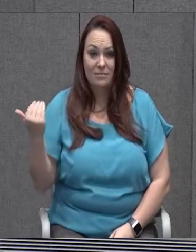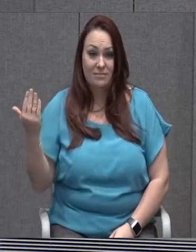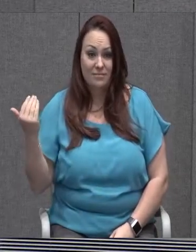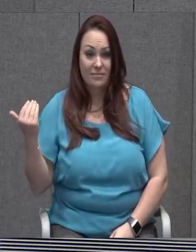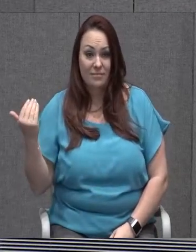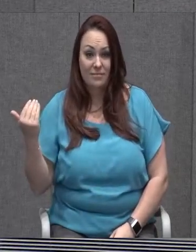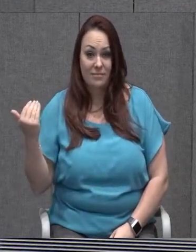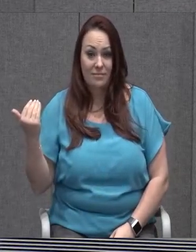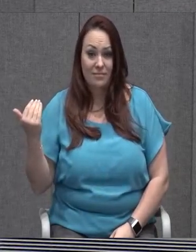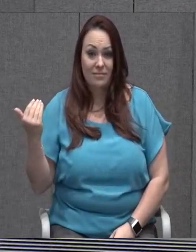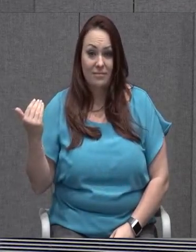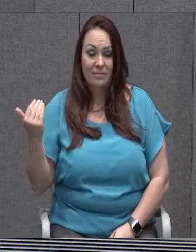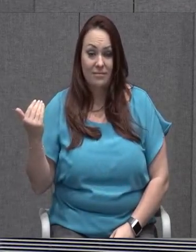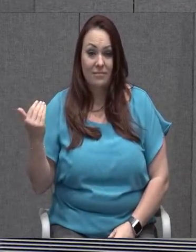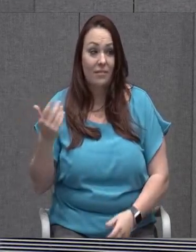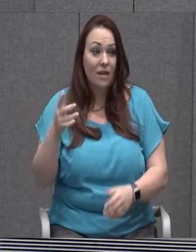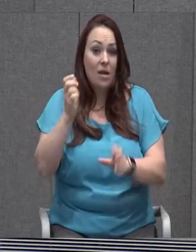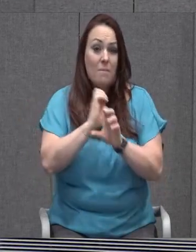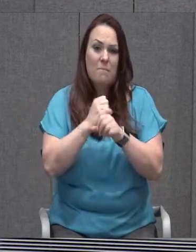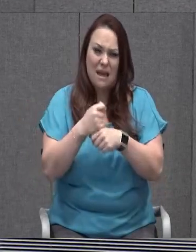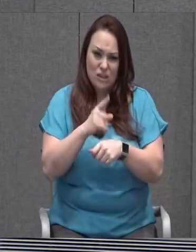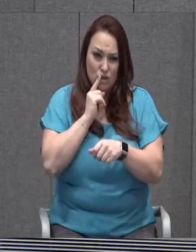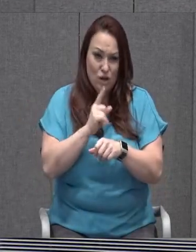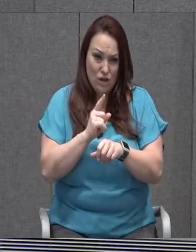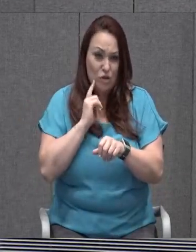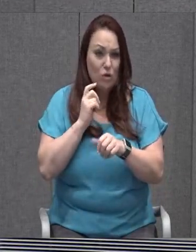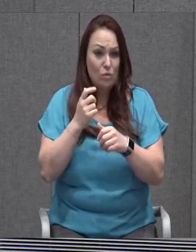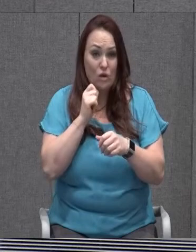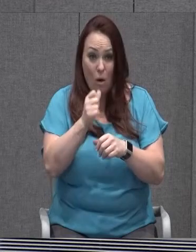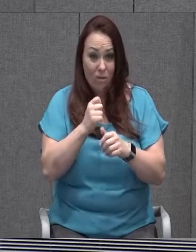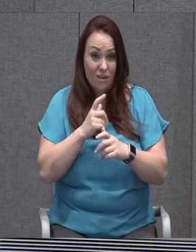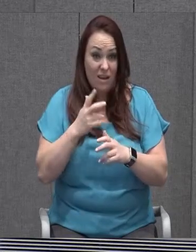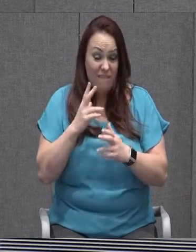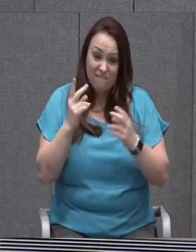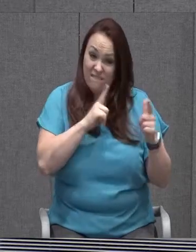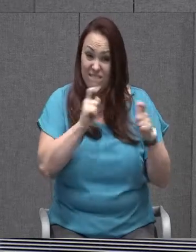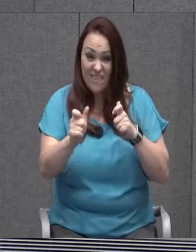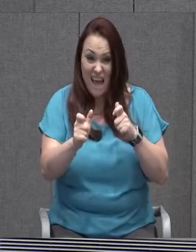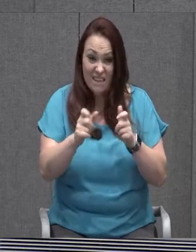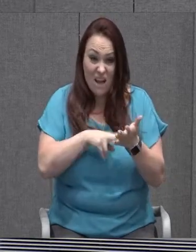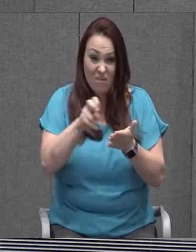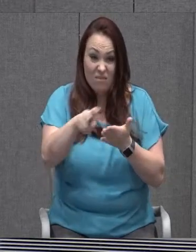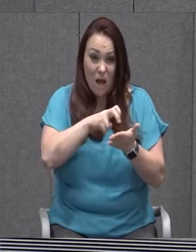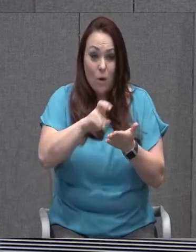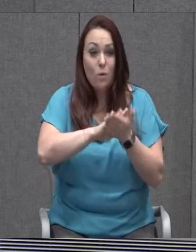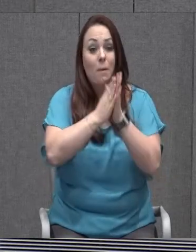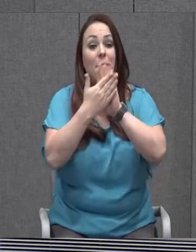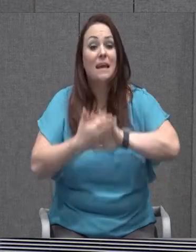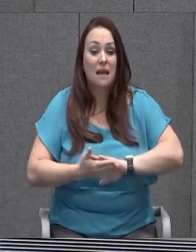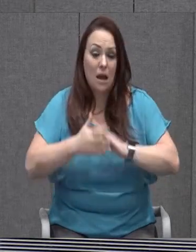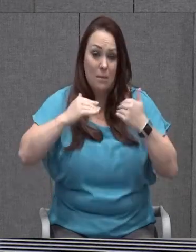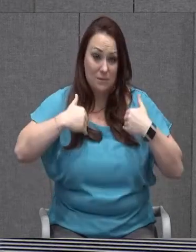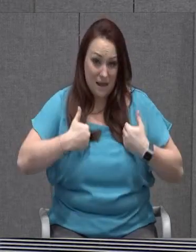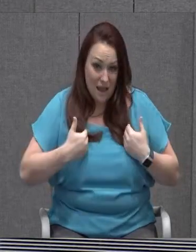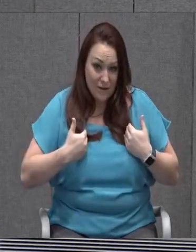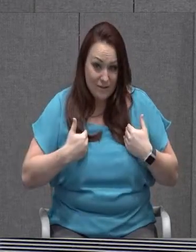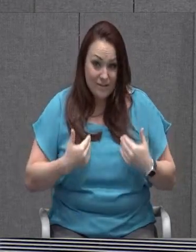Pace yourself, because you will get tired. 20, 25, 30, keep